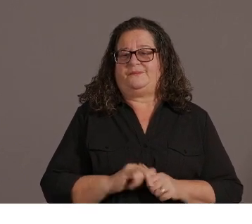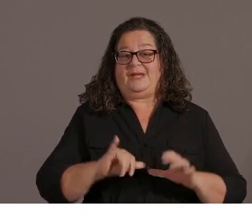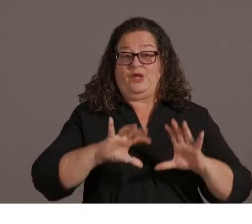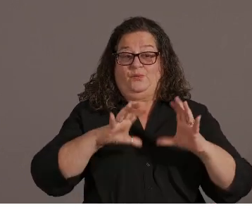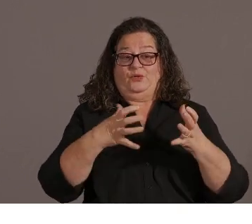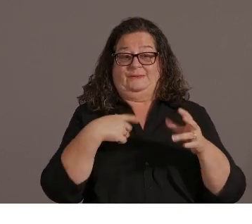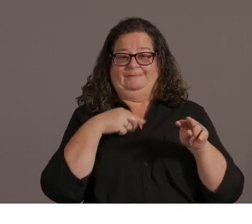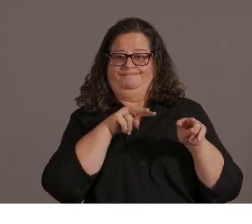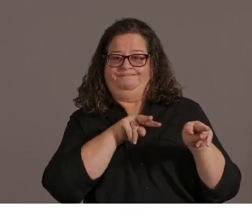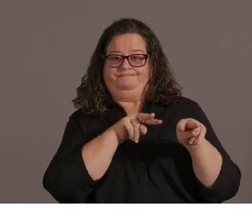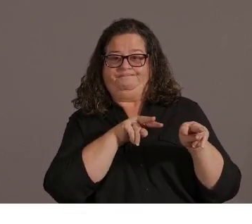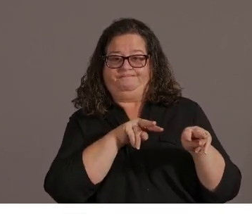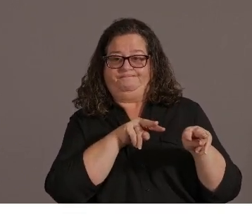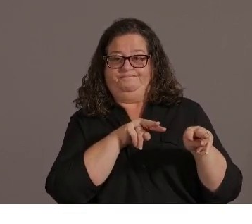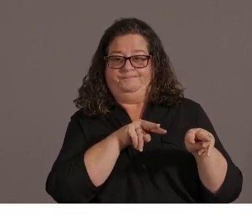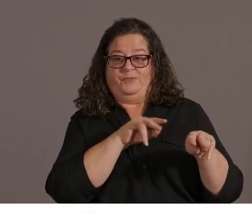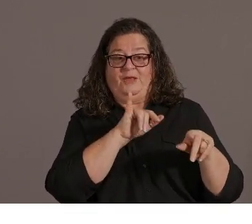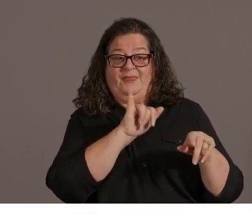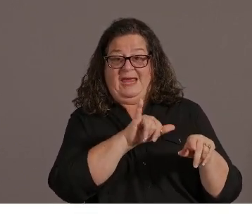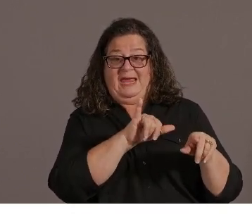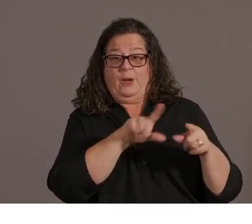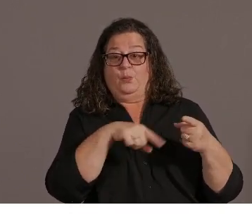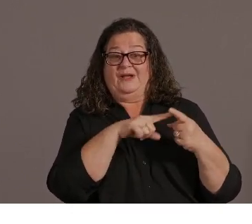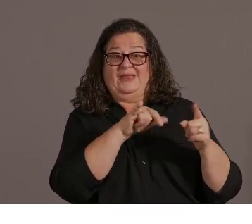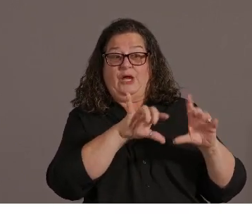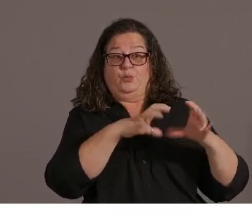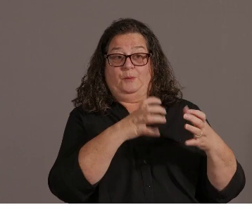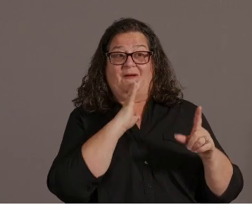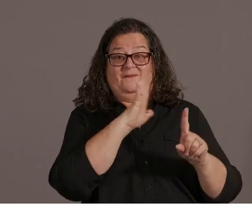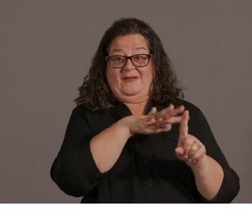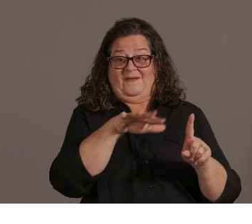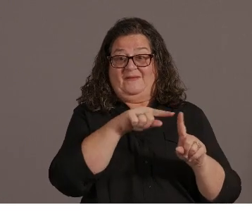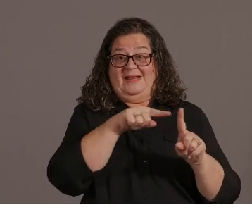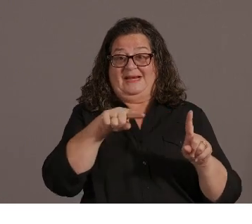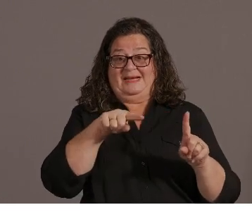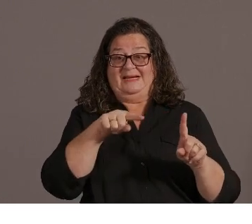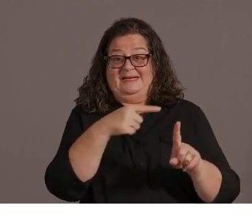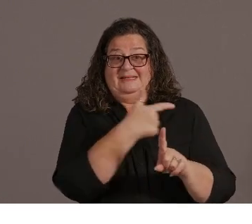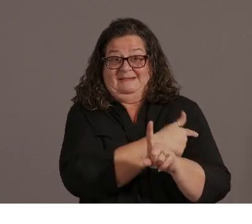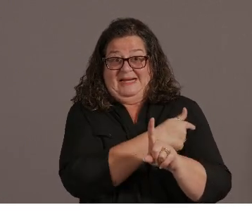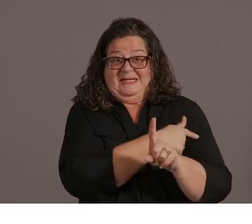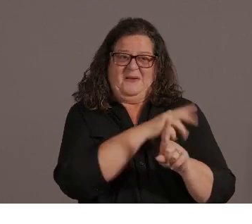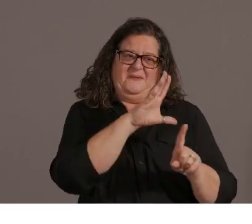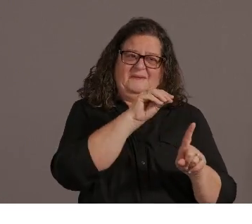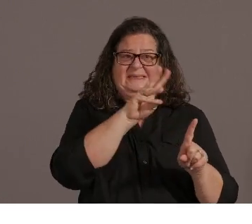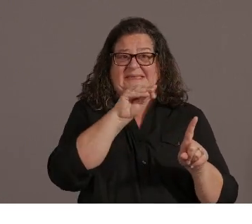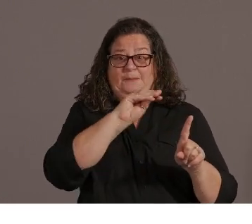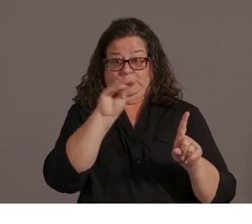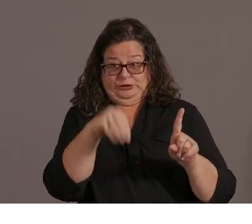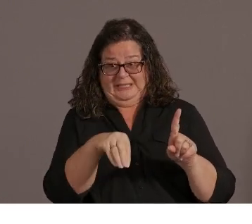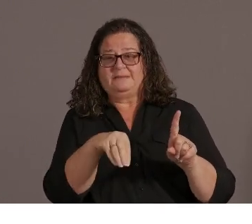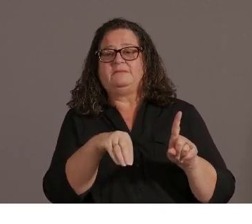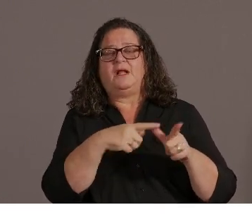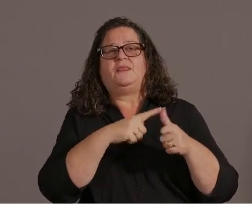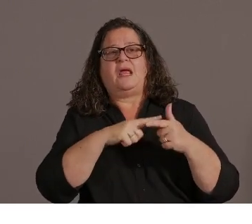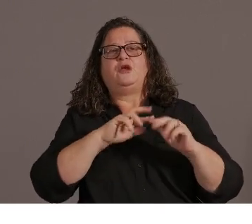vaccinated, or the demand slows, jurisdictions may move to the next group.